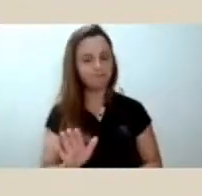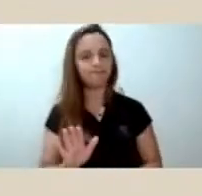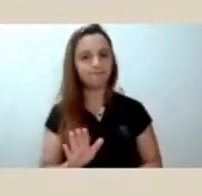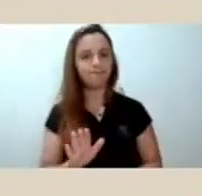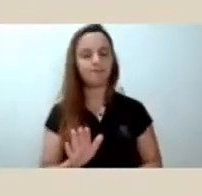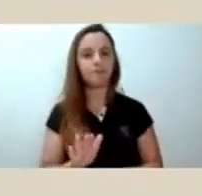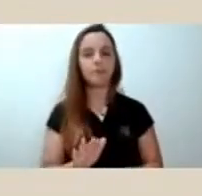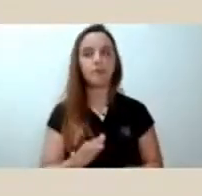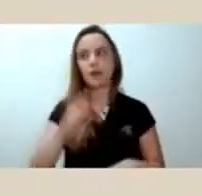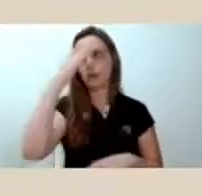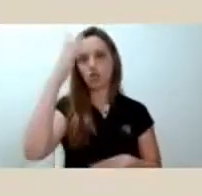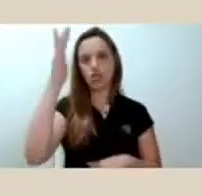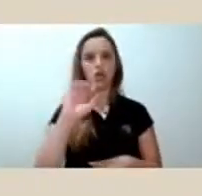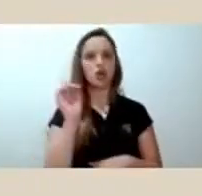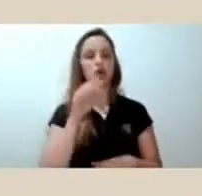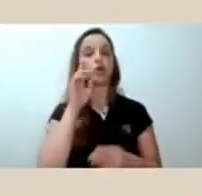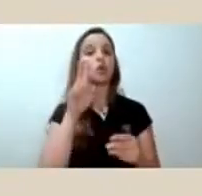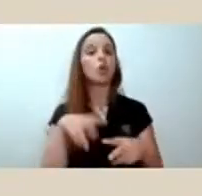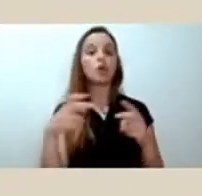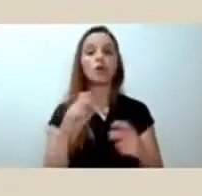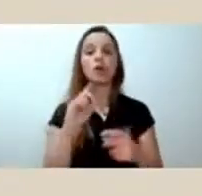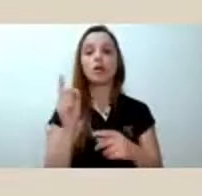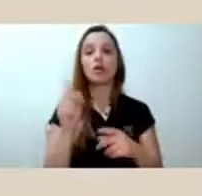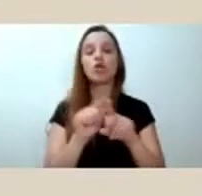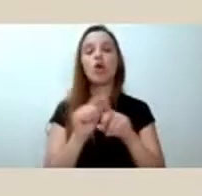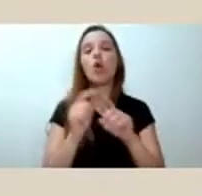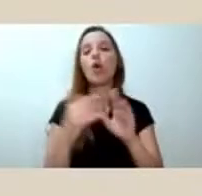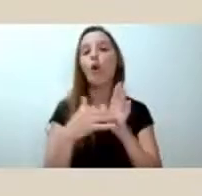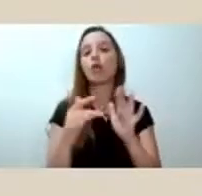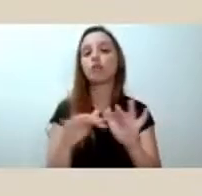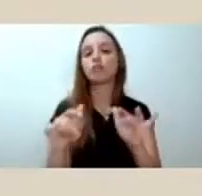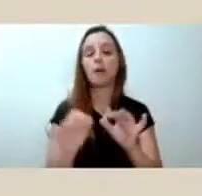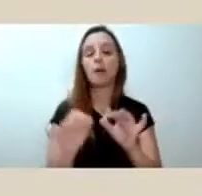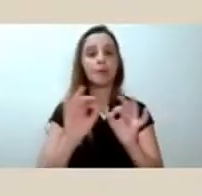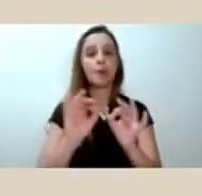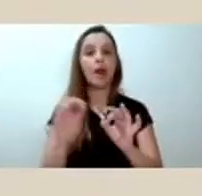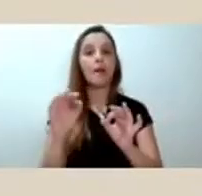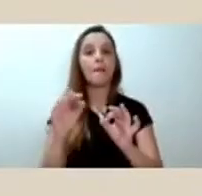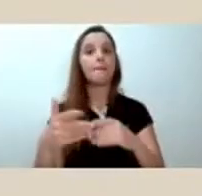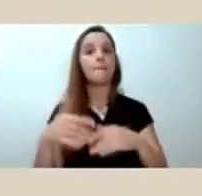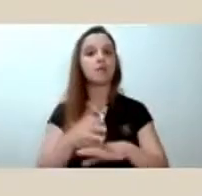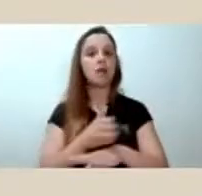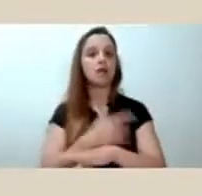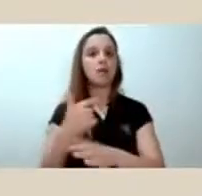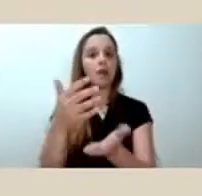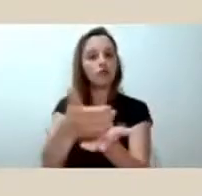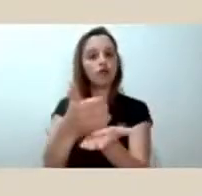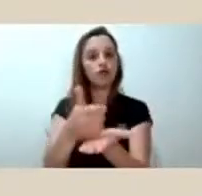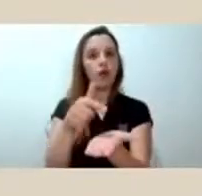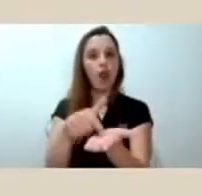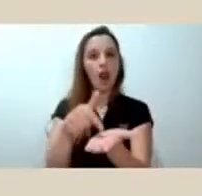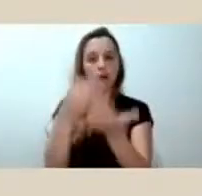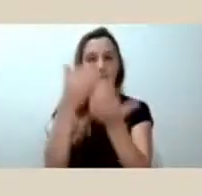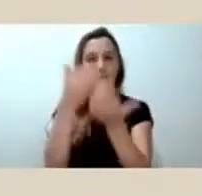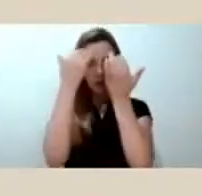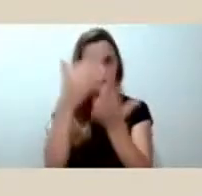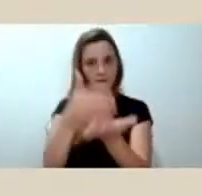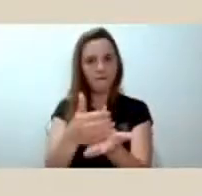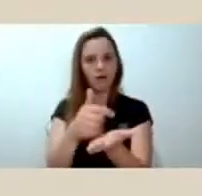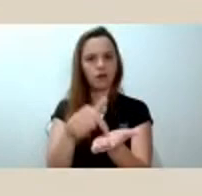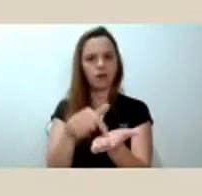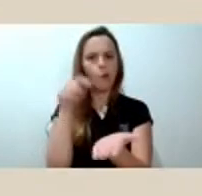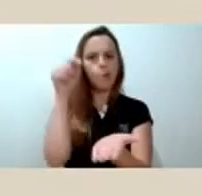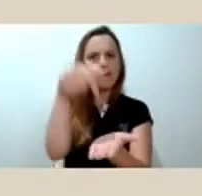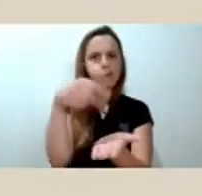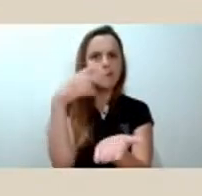find that we're training an algorithm and we have this data set, and then we find that our data set is so biased that our results are biased.